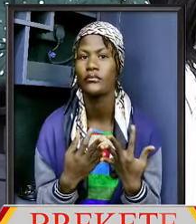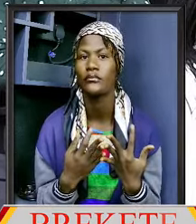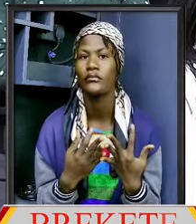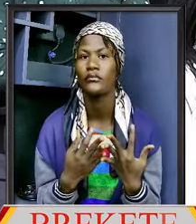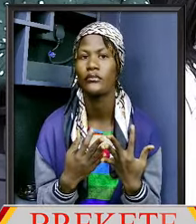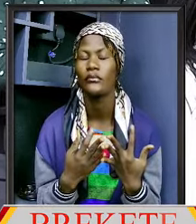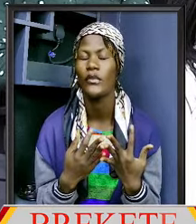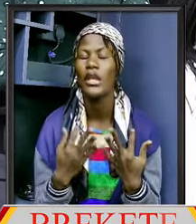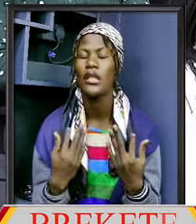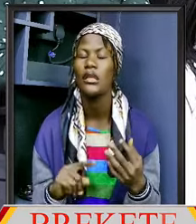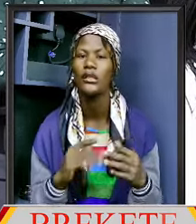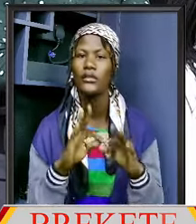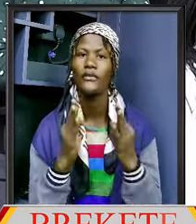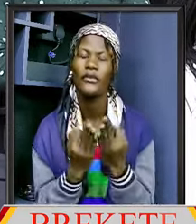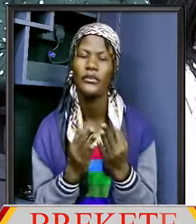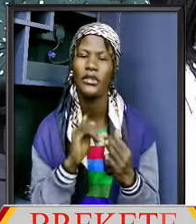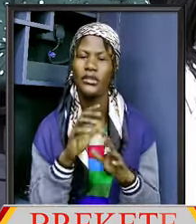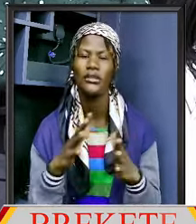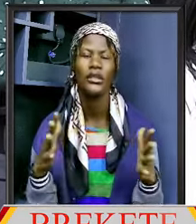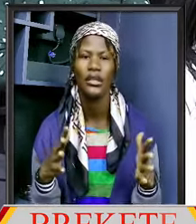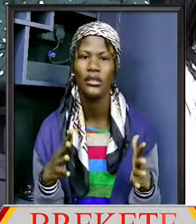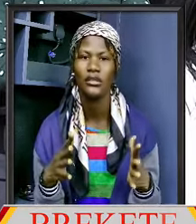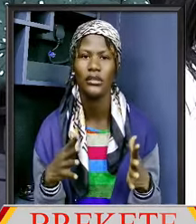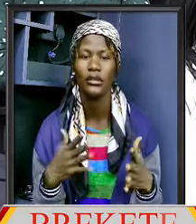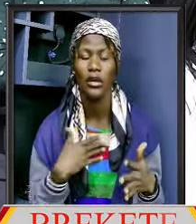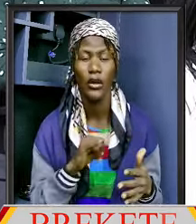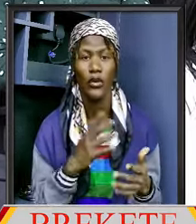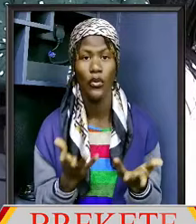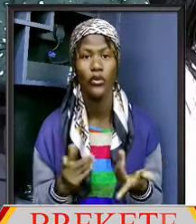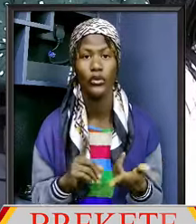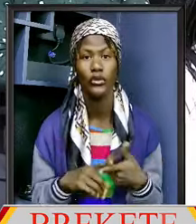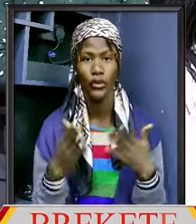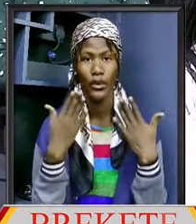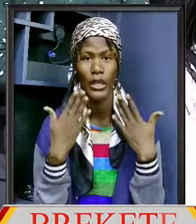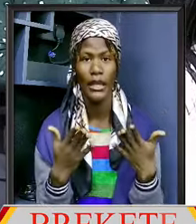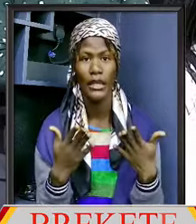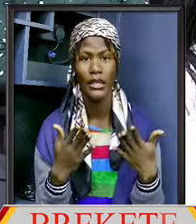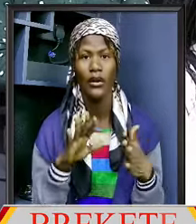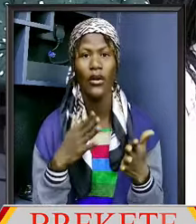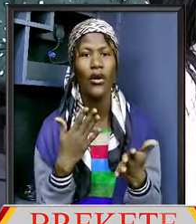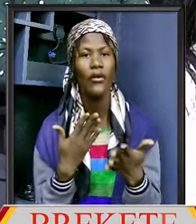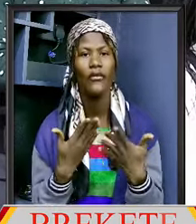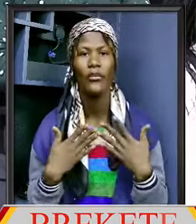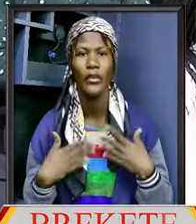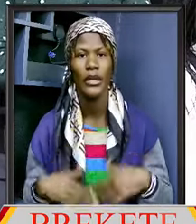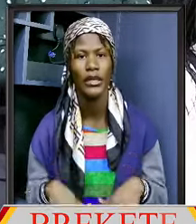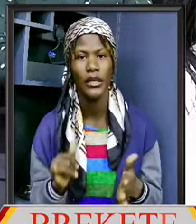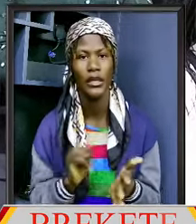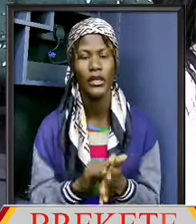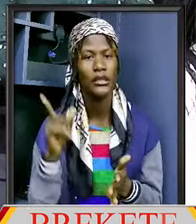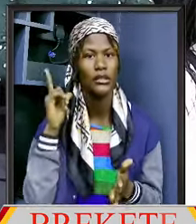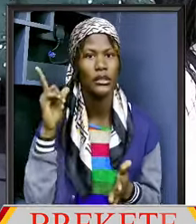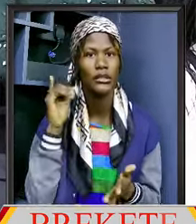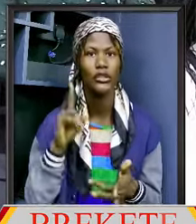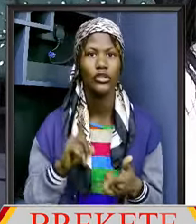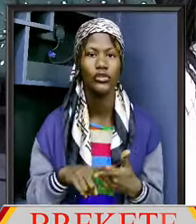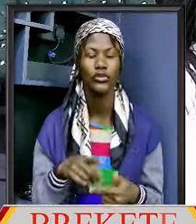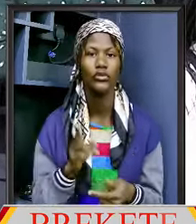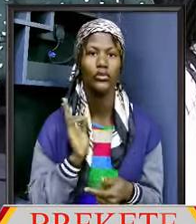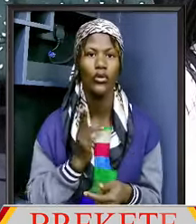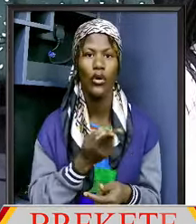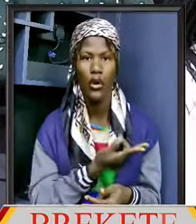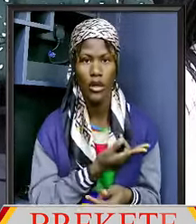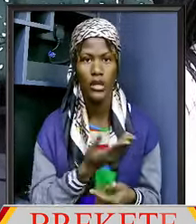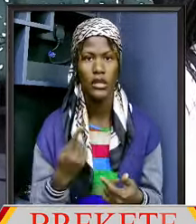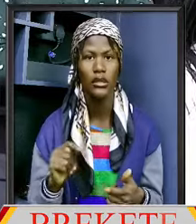This family large. I want to thank everybody where they listen to us this morning, where they watch by television